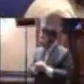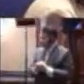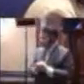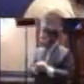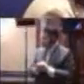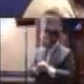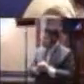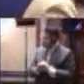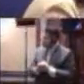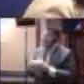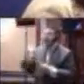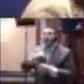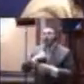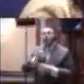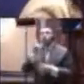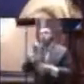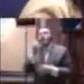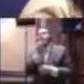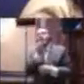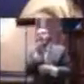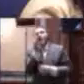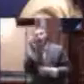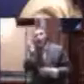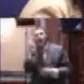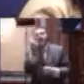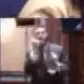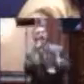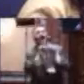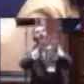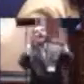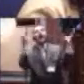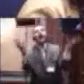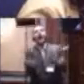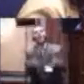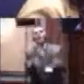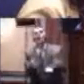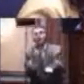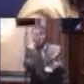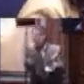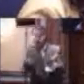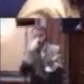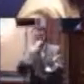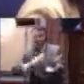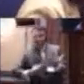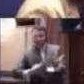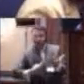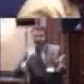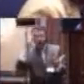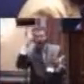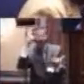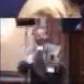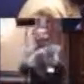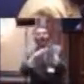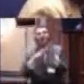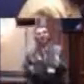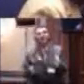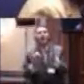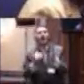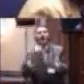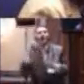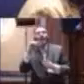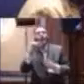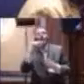comments. I'd want to say the question itself was how to deal with exclusion in